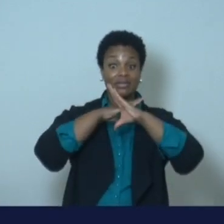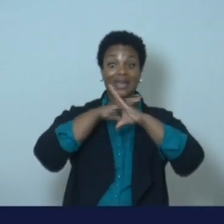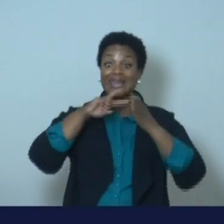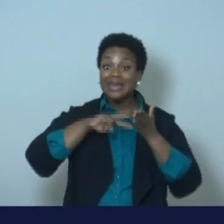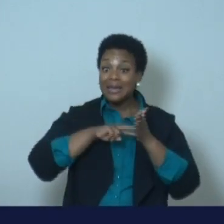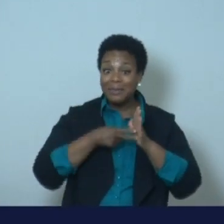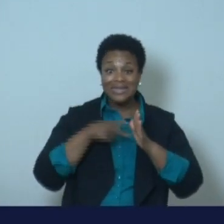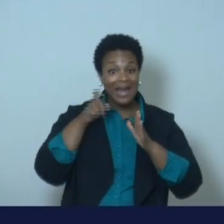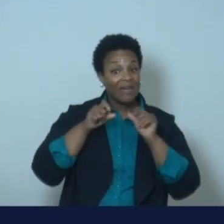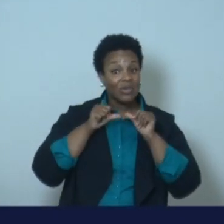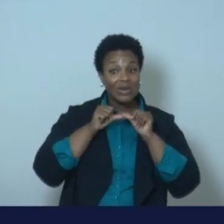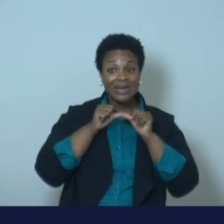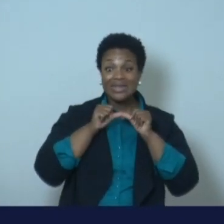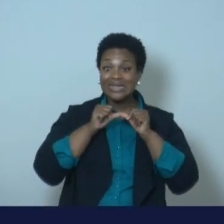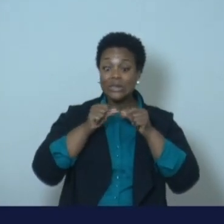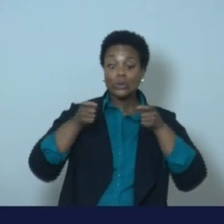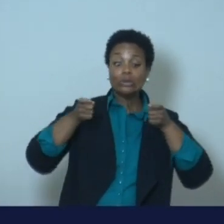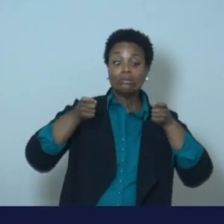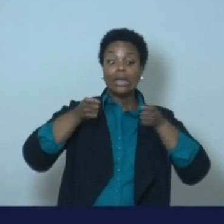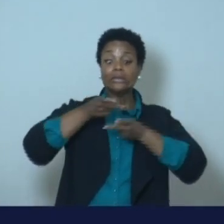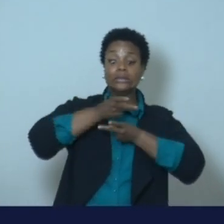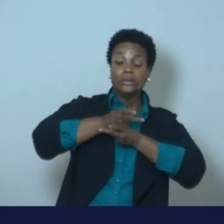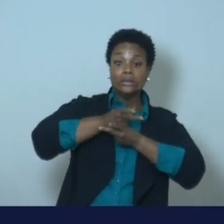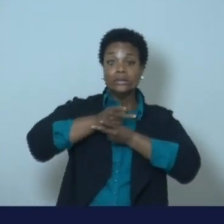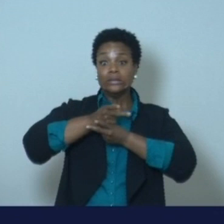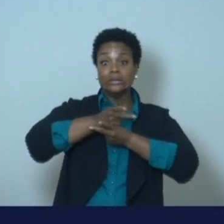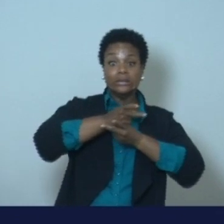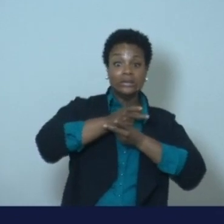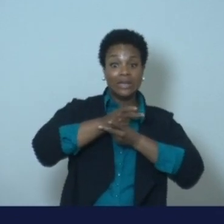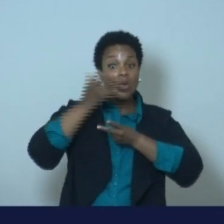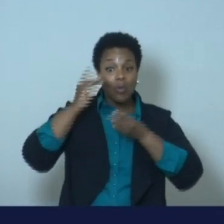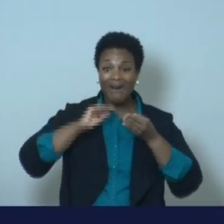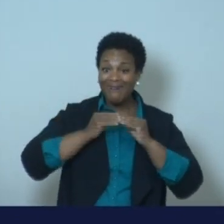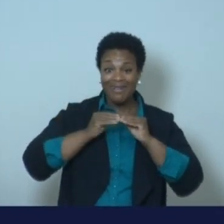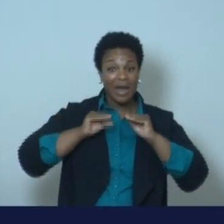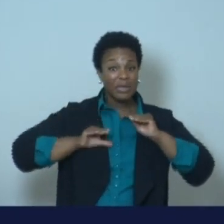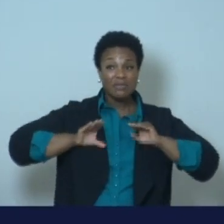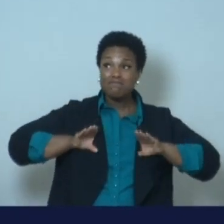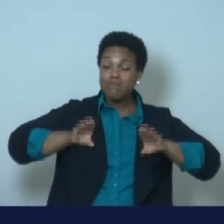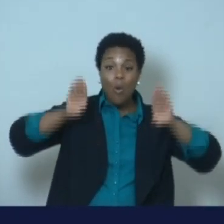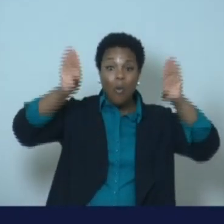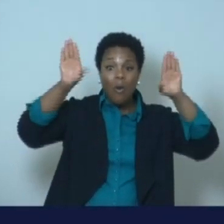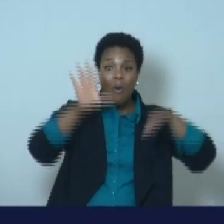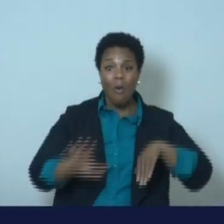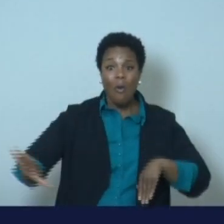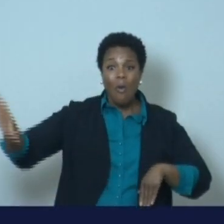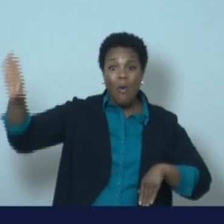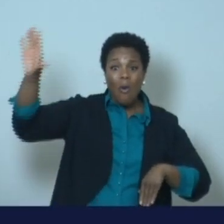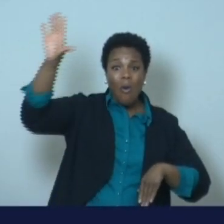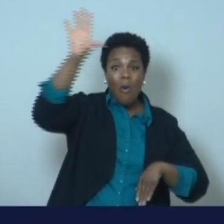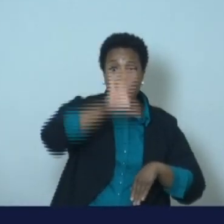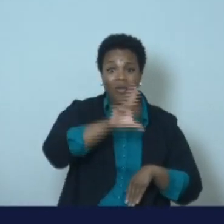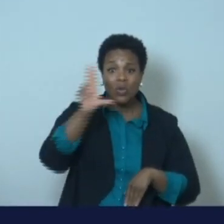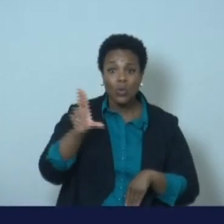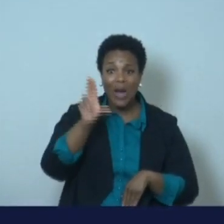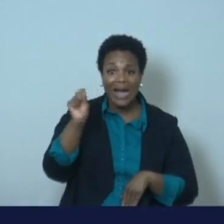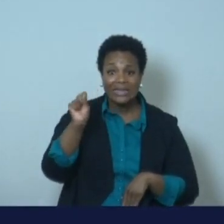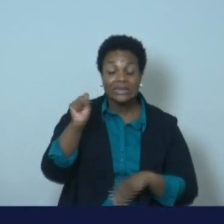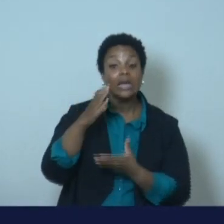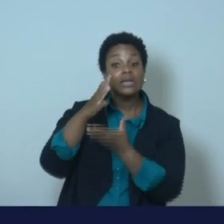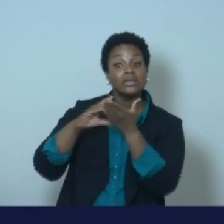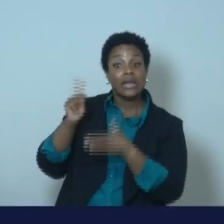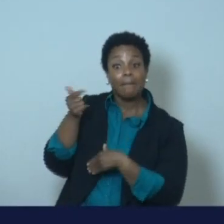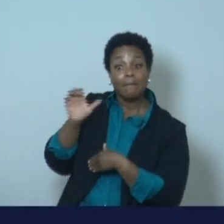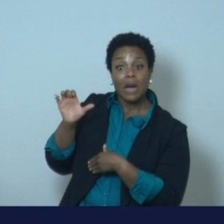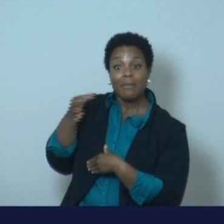are climbing in the U.S., and some of the public health experts are expecting, that we're going to double in the